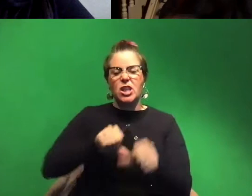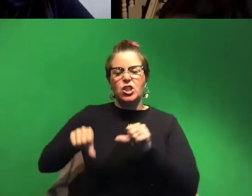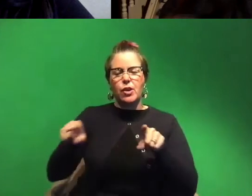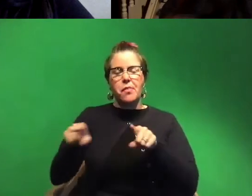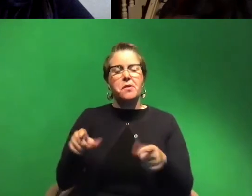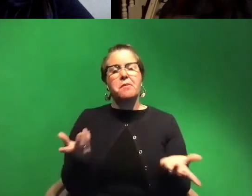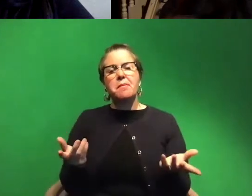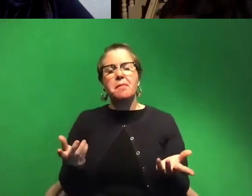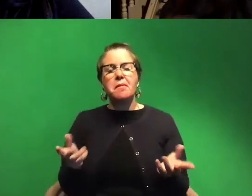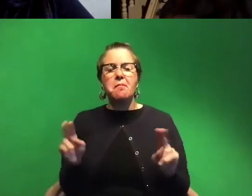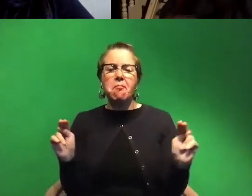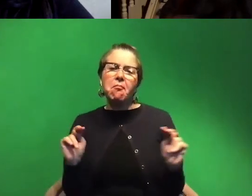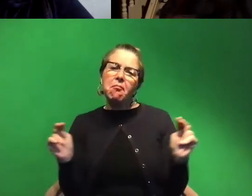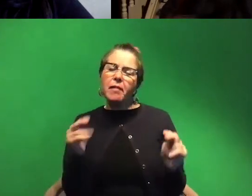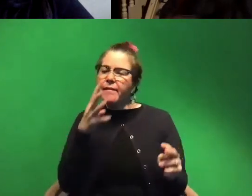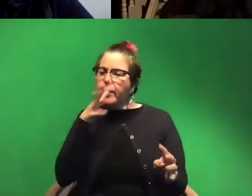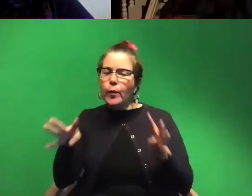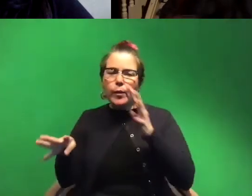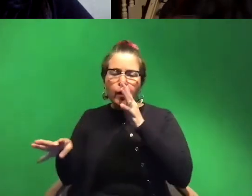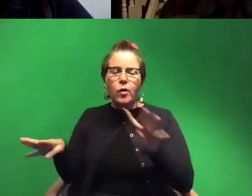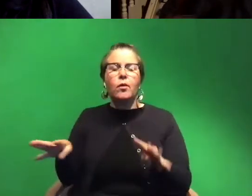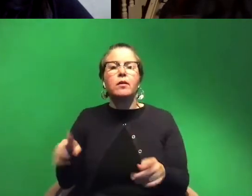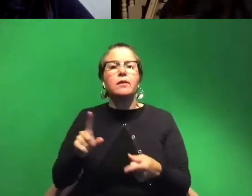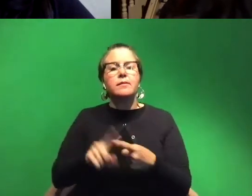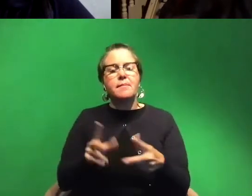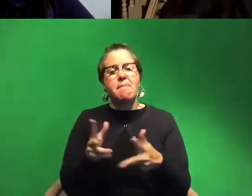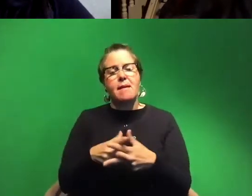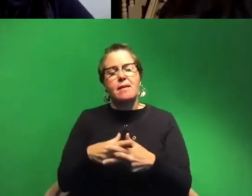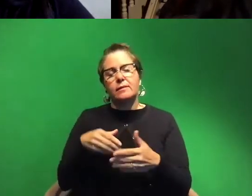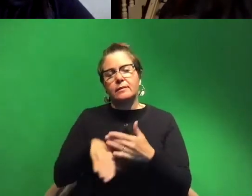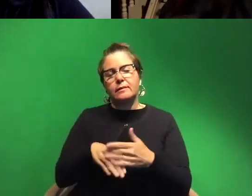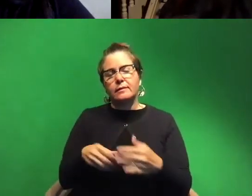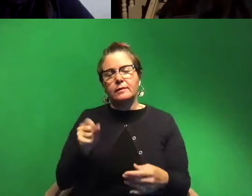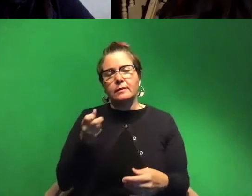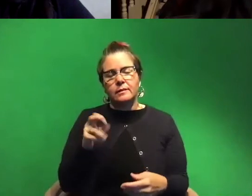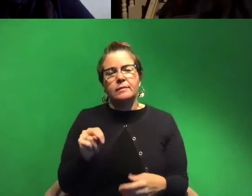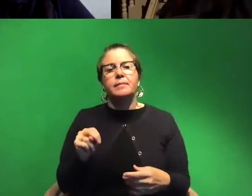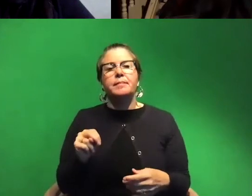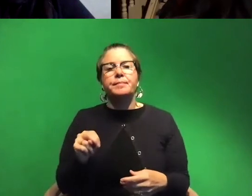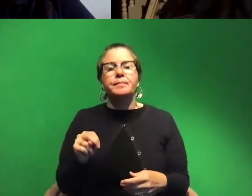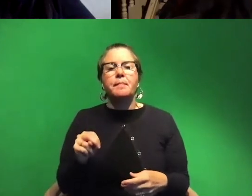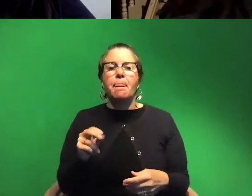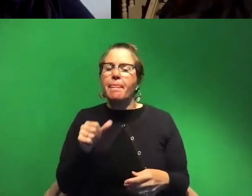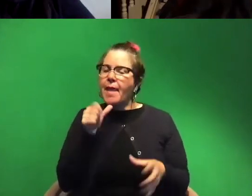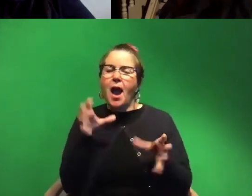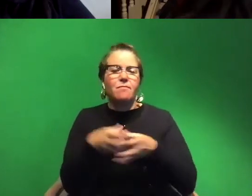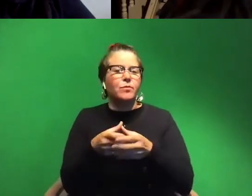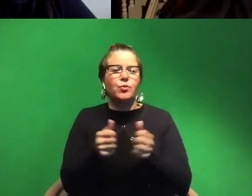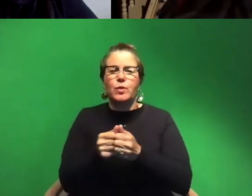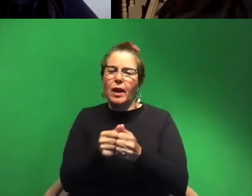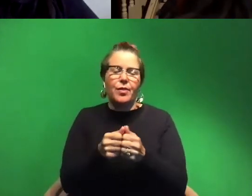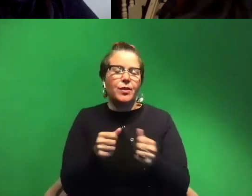relatively benign. They kind of ignore each other until mating season. They're not schooling animals. They tend to have territories to